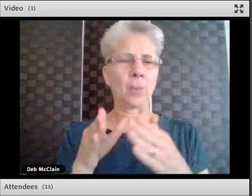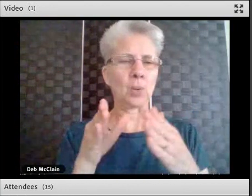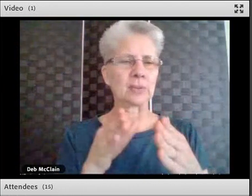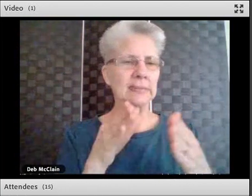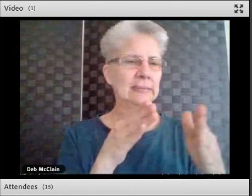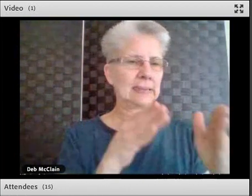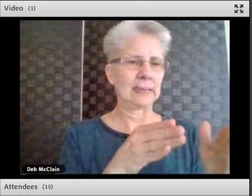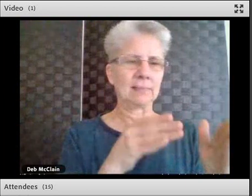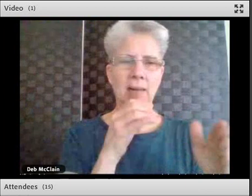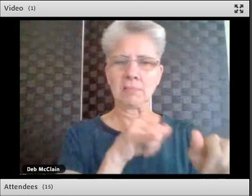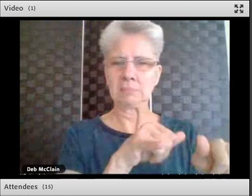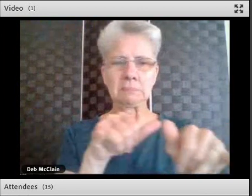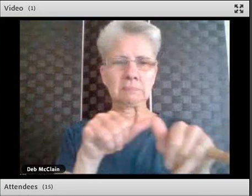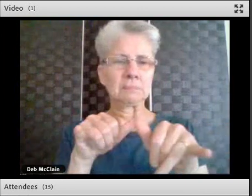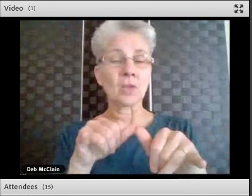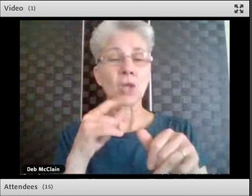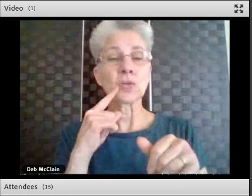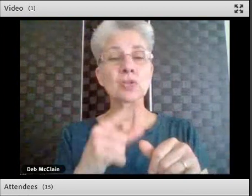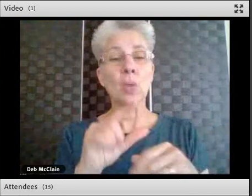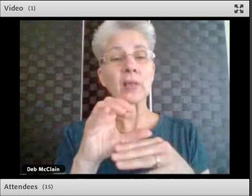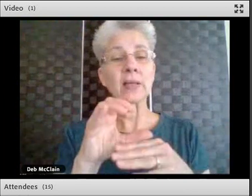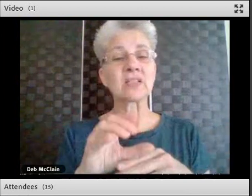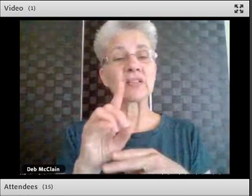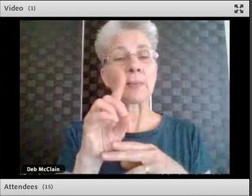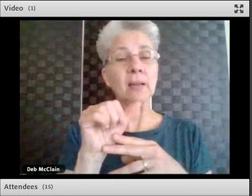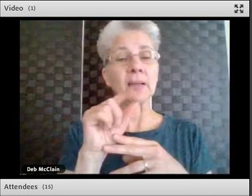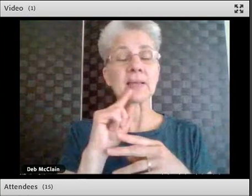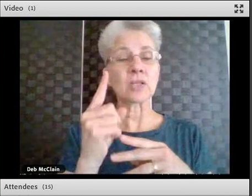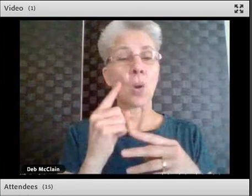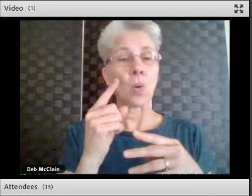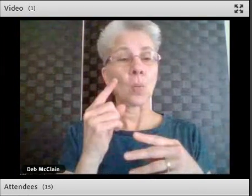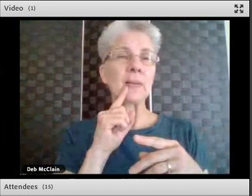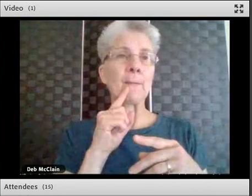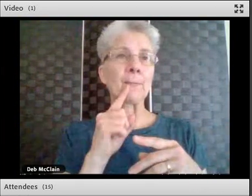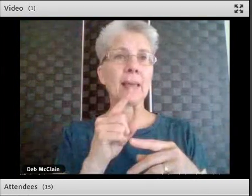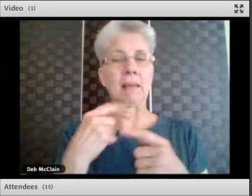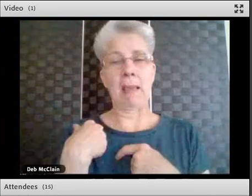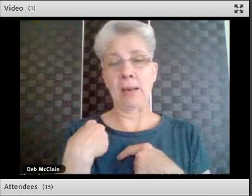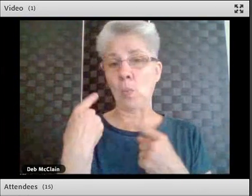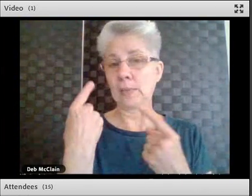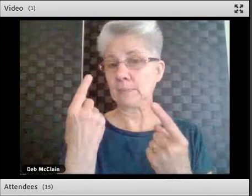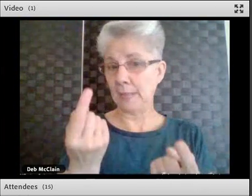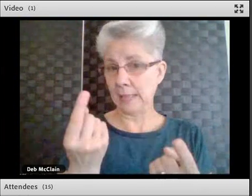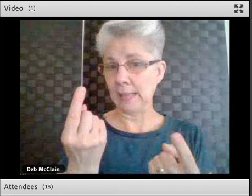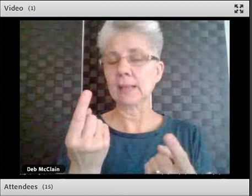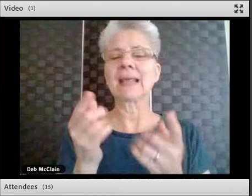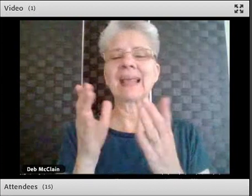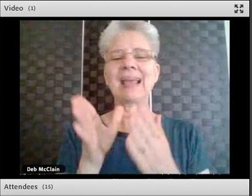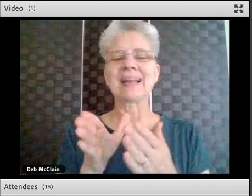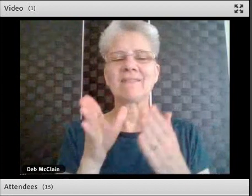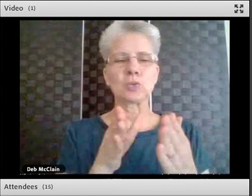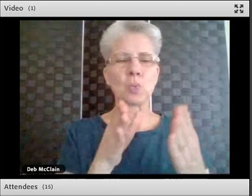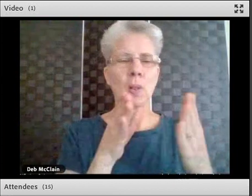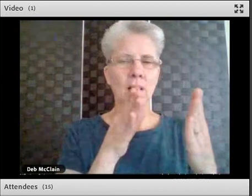So the condition of disability is always, will always be, and has always been